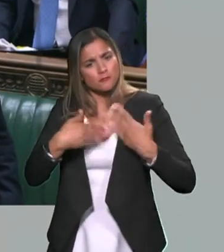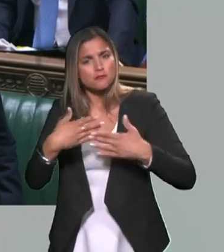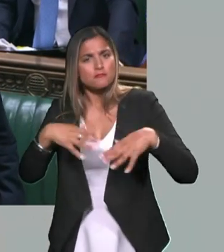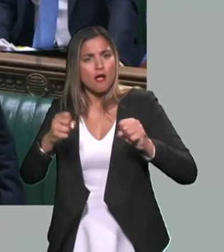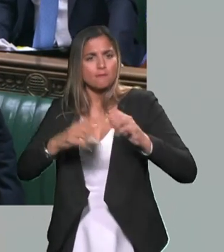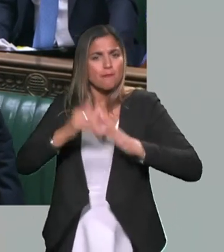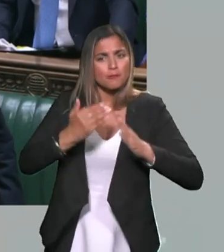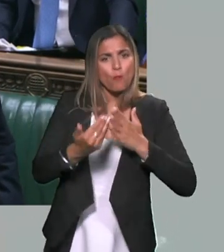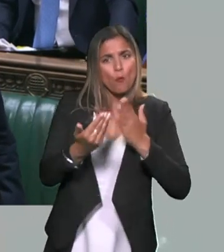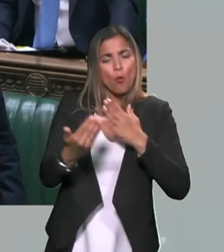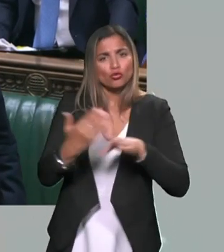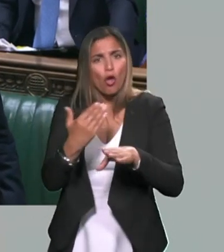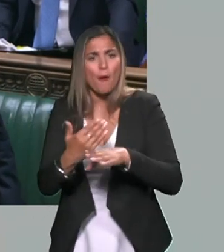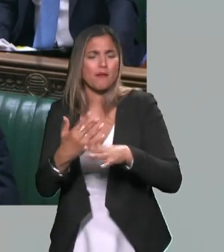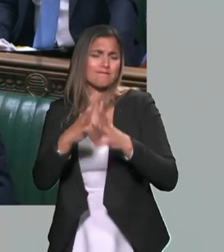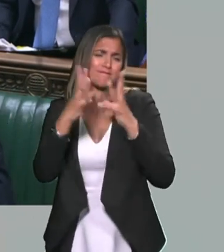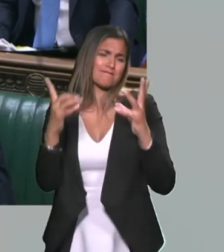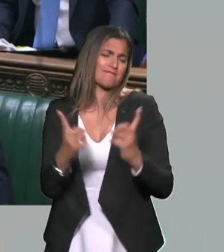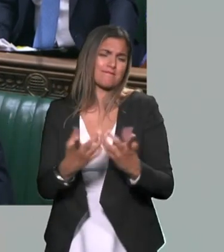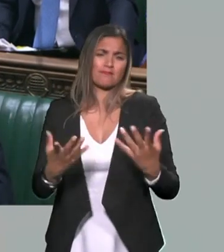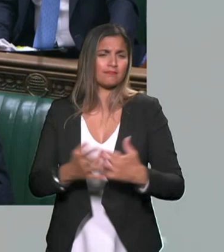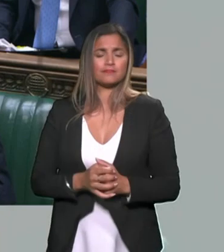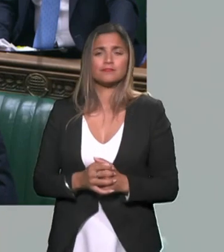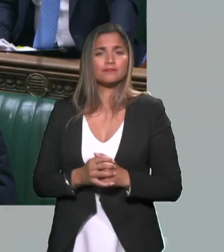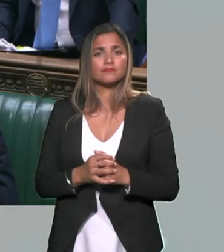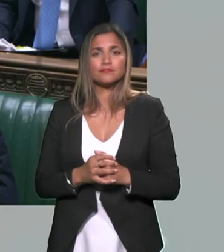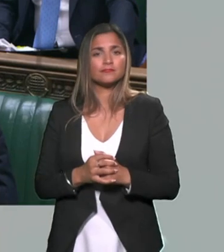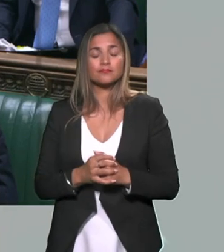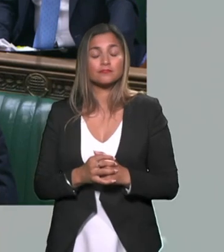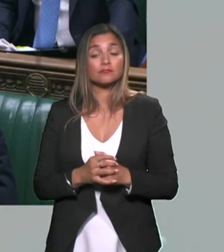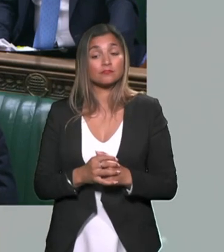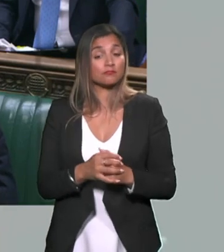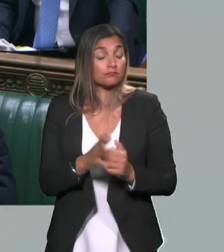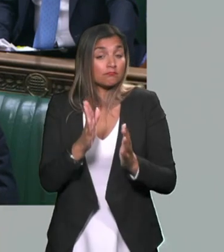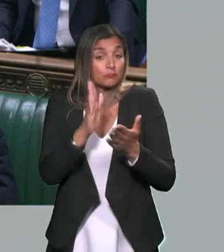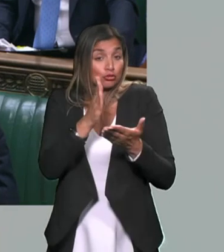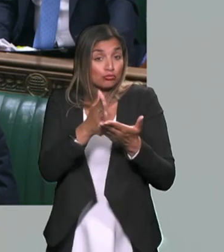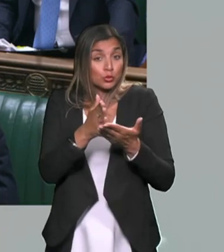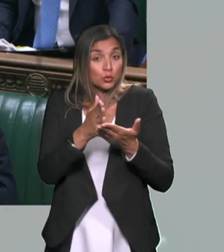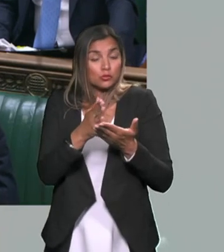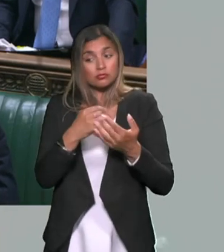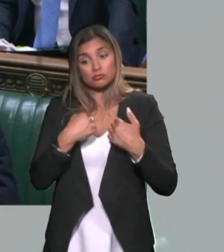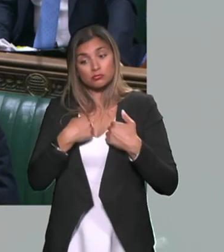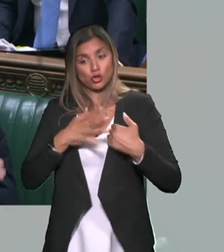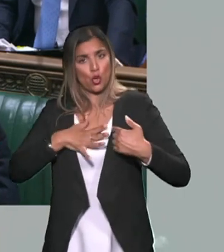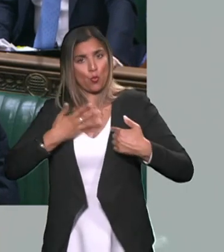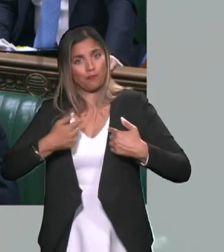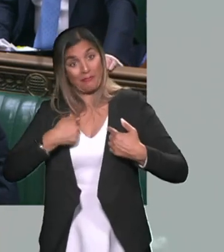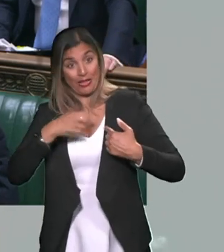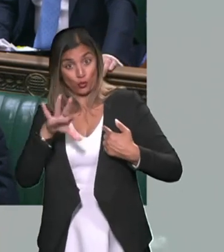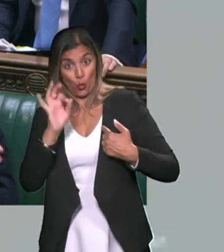this House, Mr. Speaker. And it's perfectly true that I leave not at a time of my choosing. And